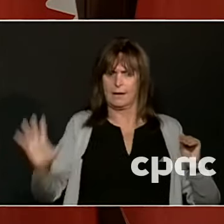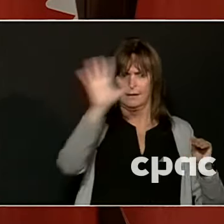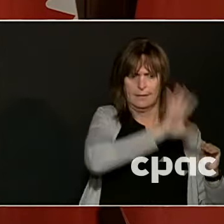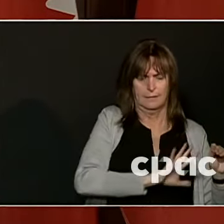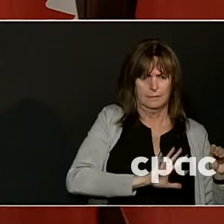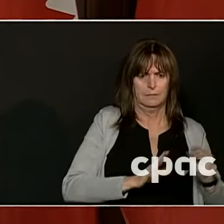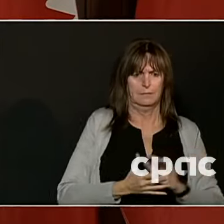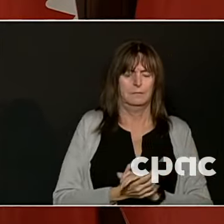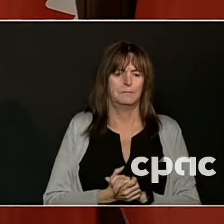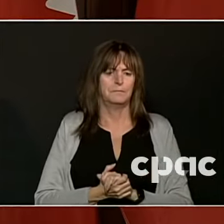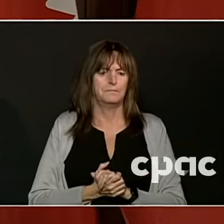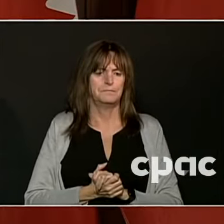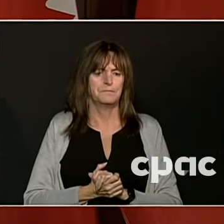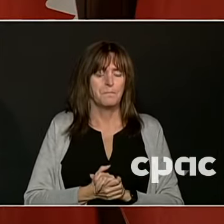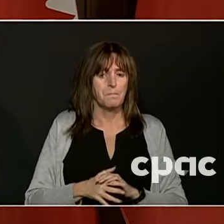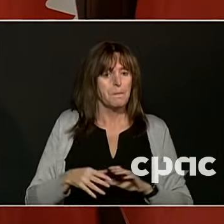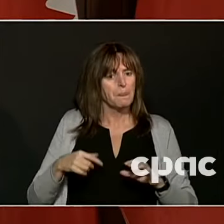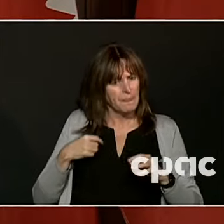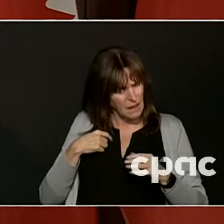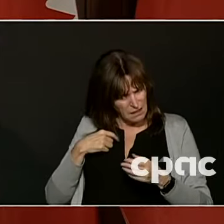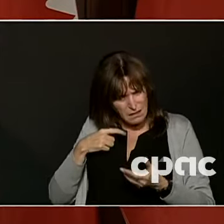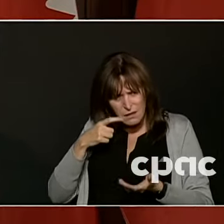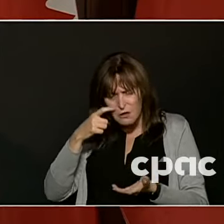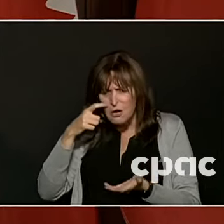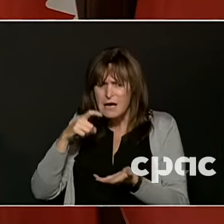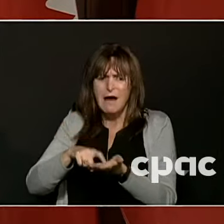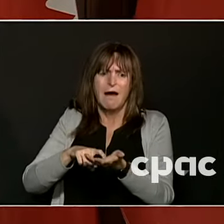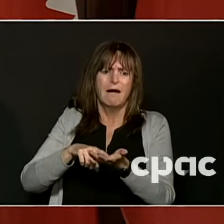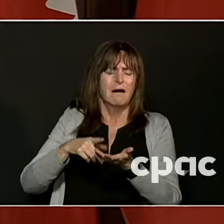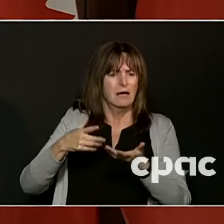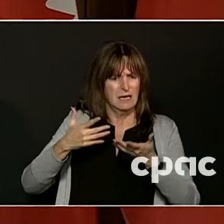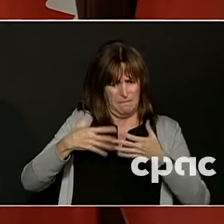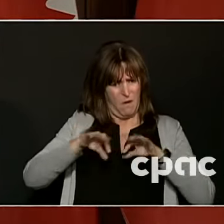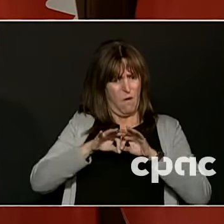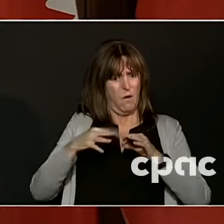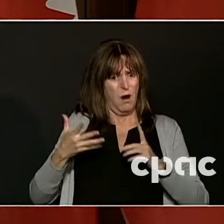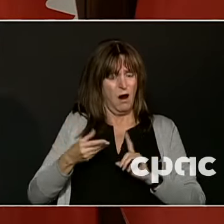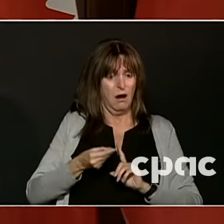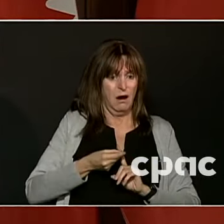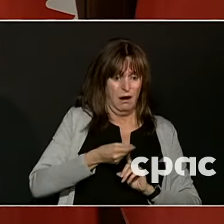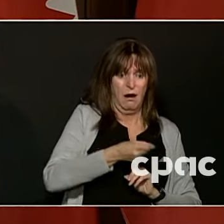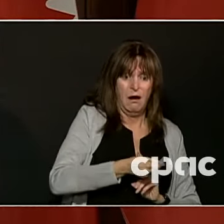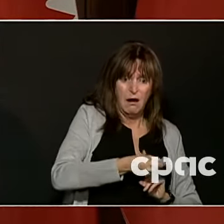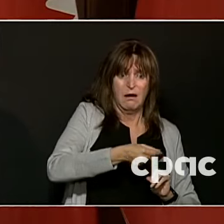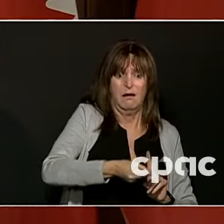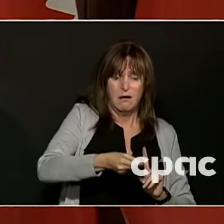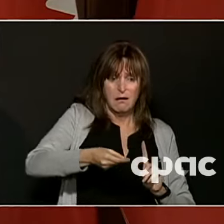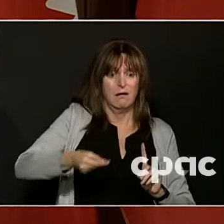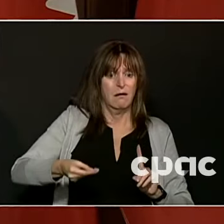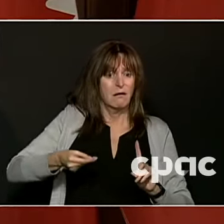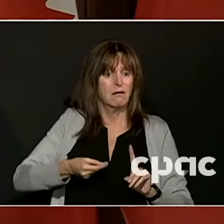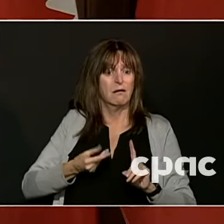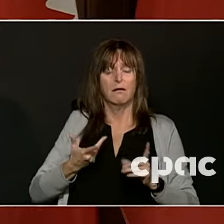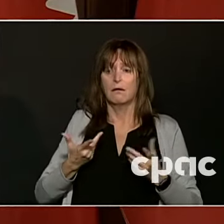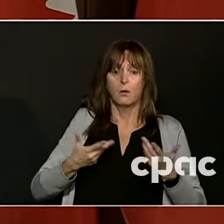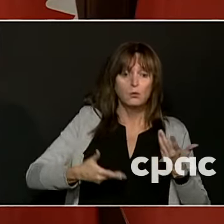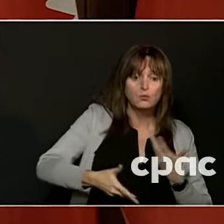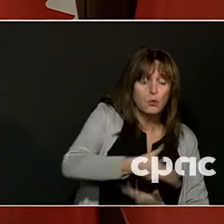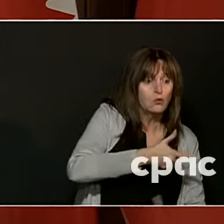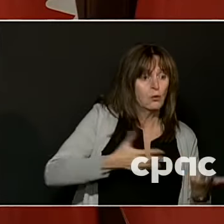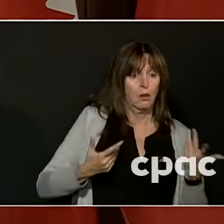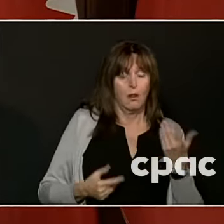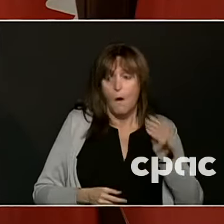the importance of, or the transmission within social settings. Those social settings may be within a home setting, it may be